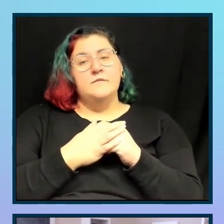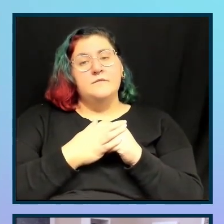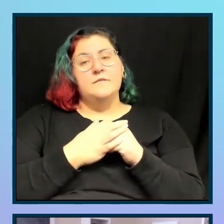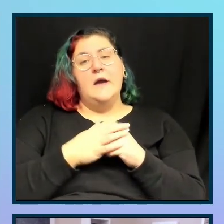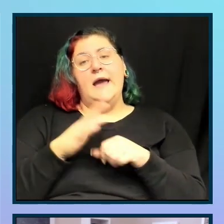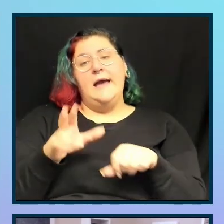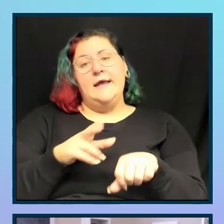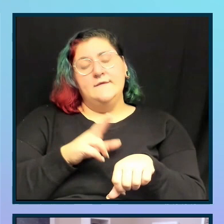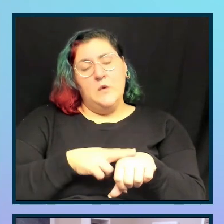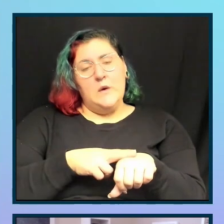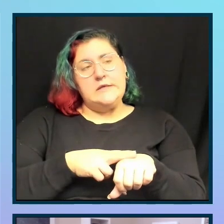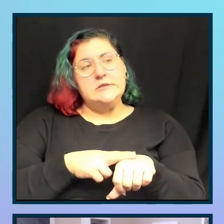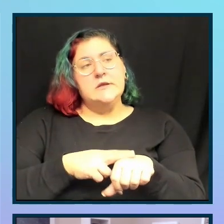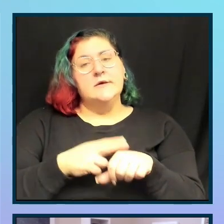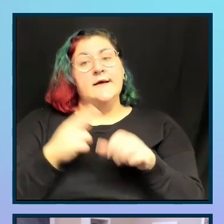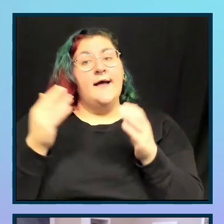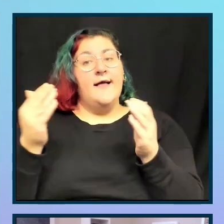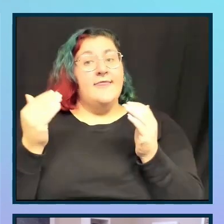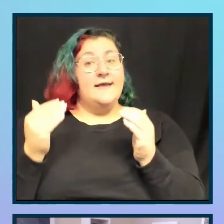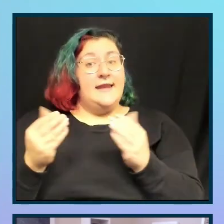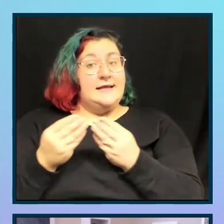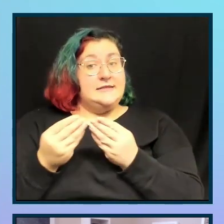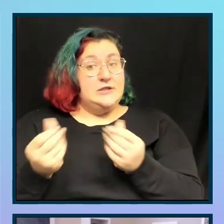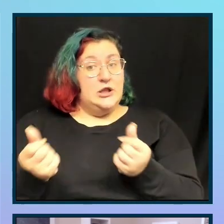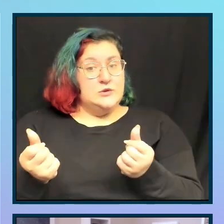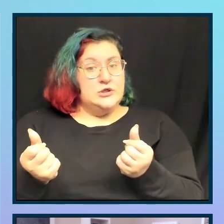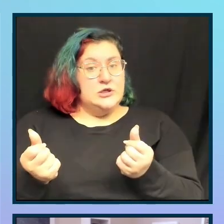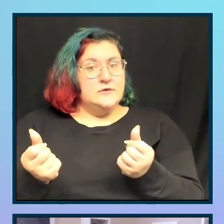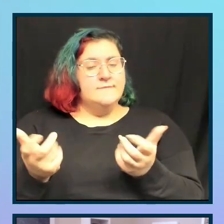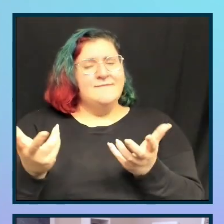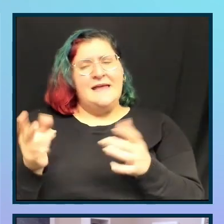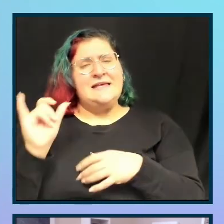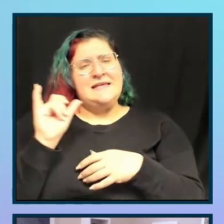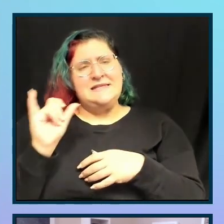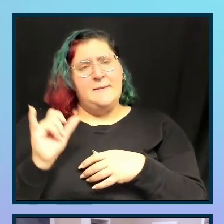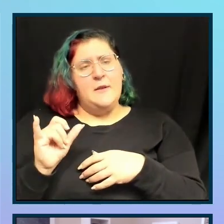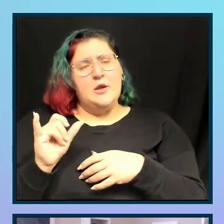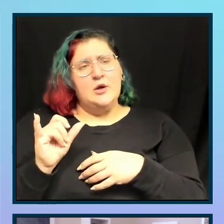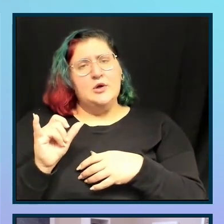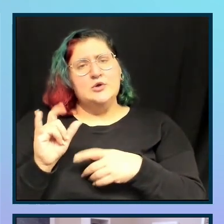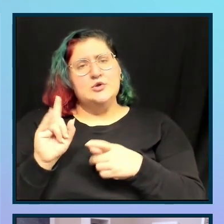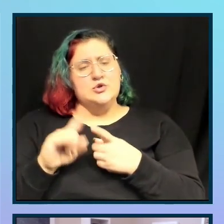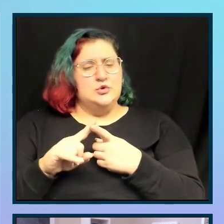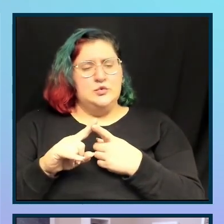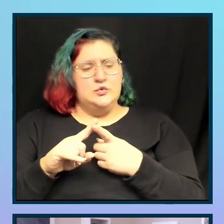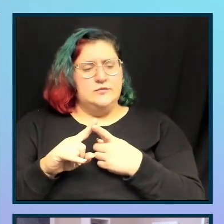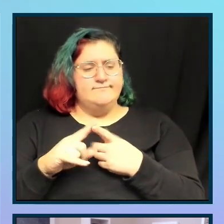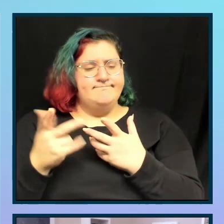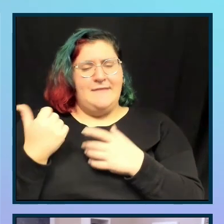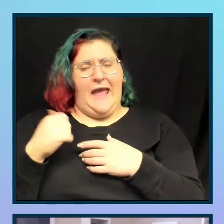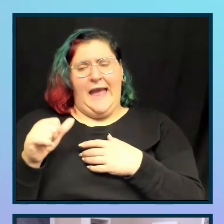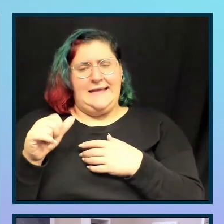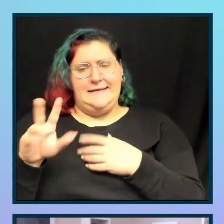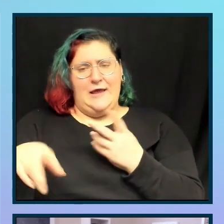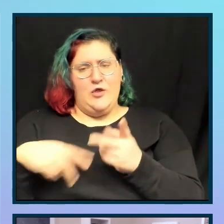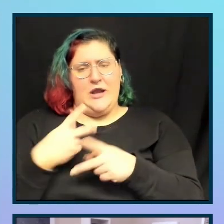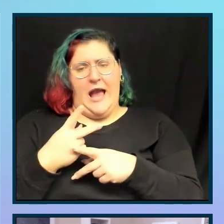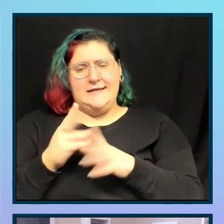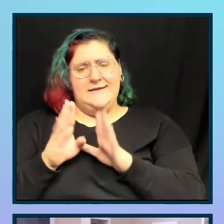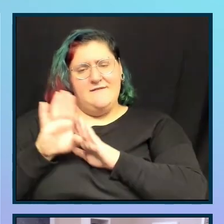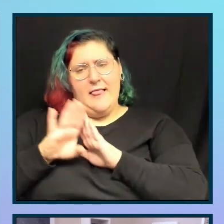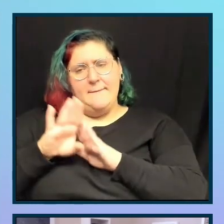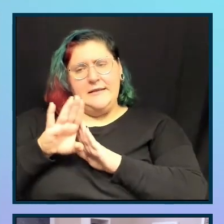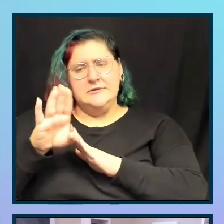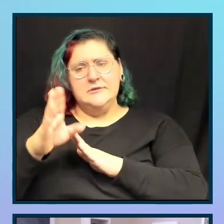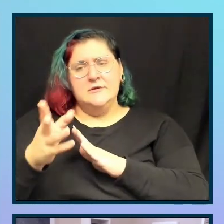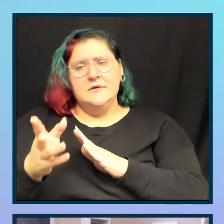And of course, the next solution that we need to get into is very similar to any other kinds of developments.